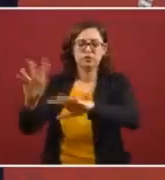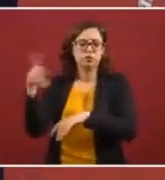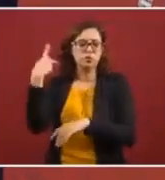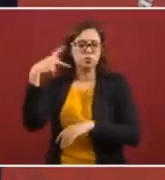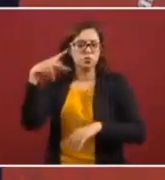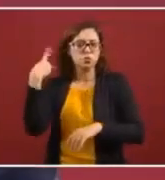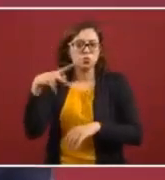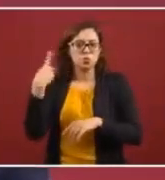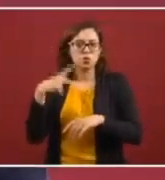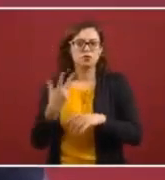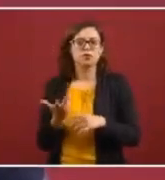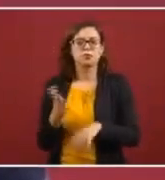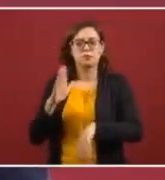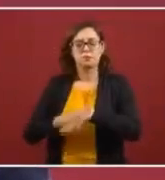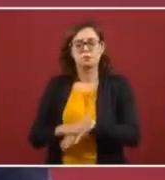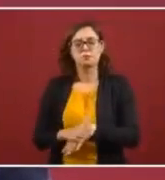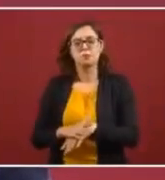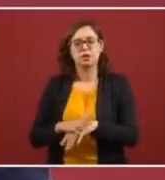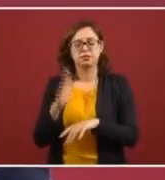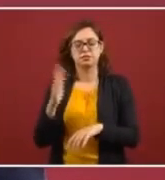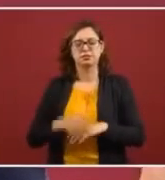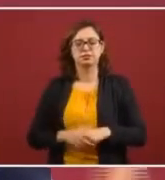So they're going to be putting one in Puebla.